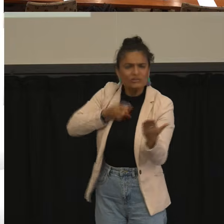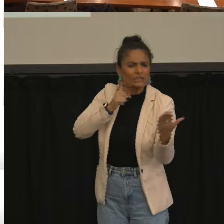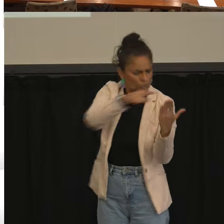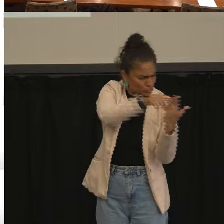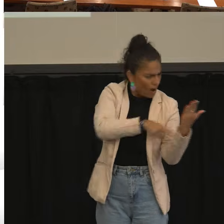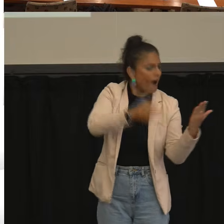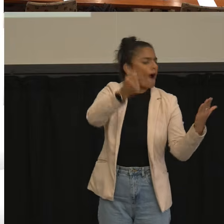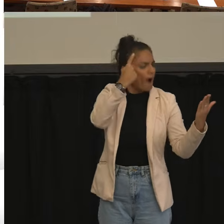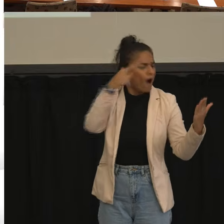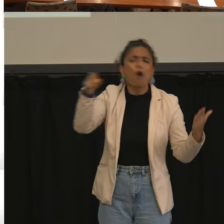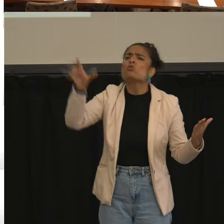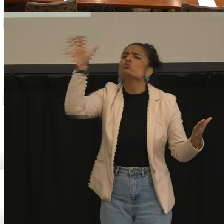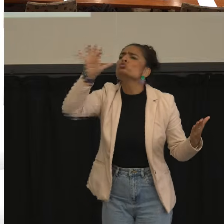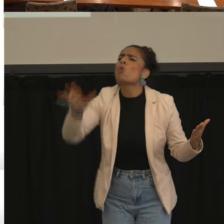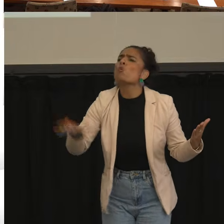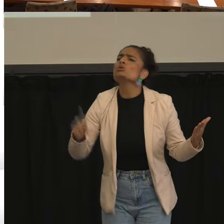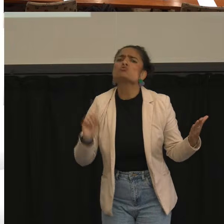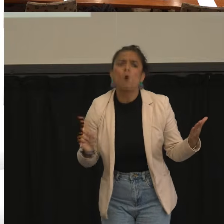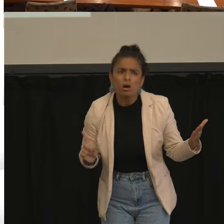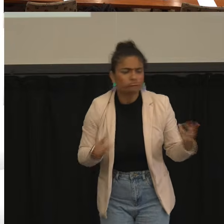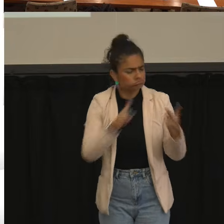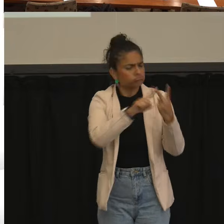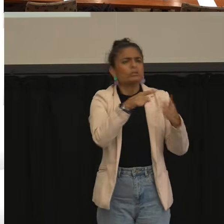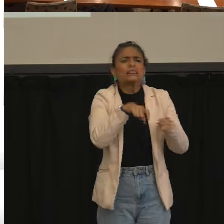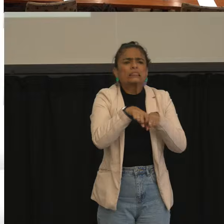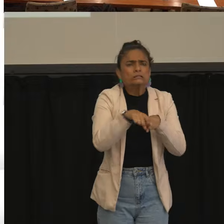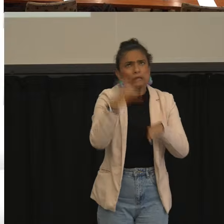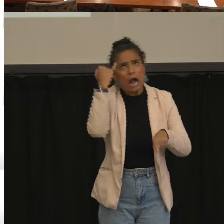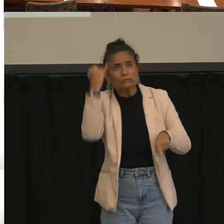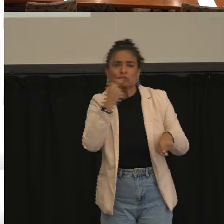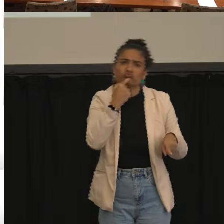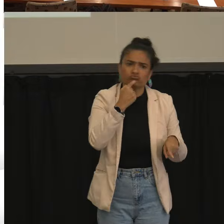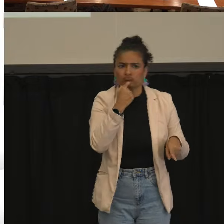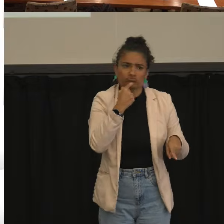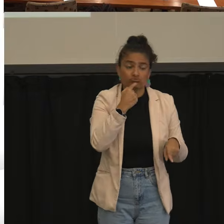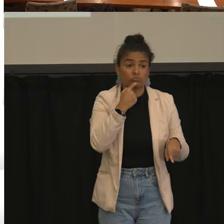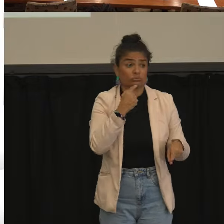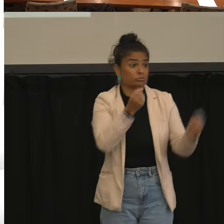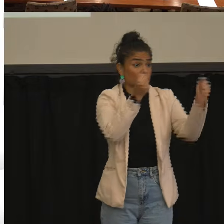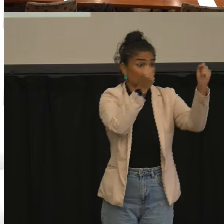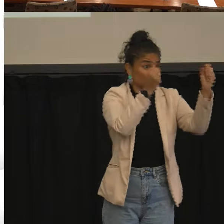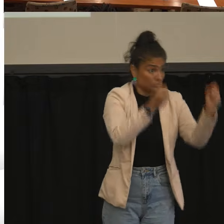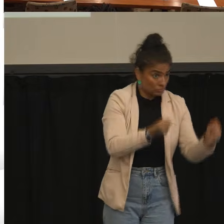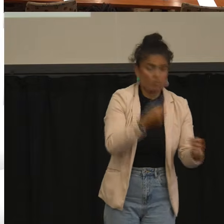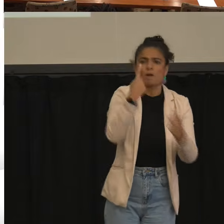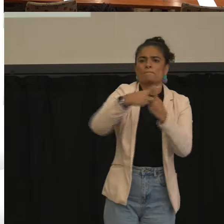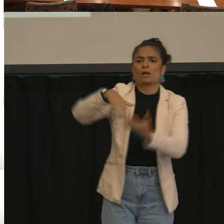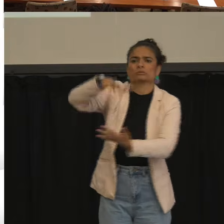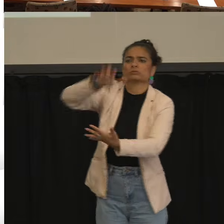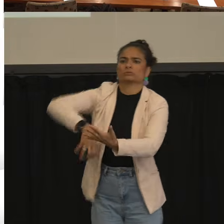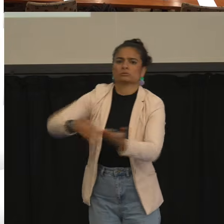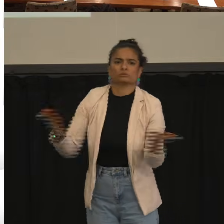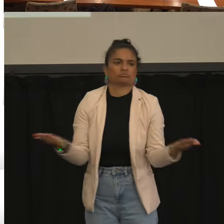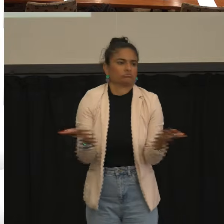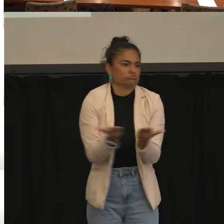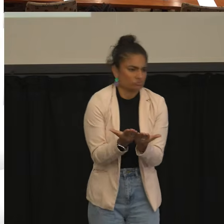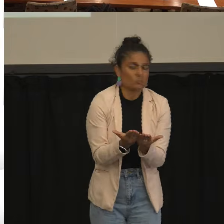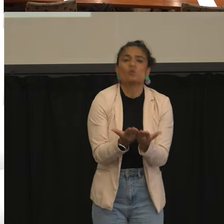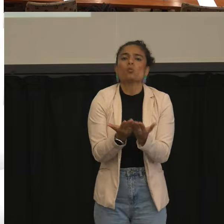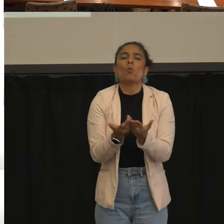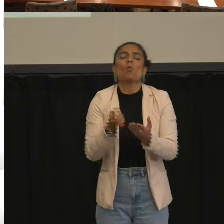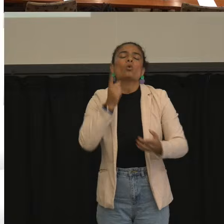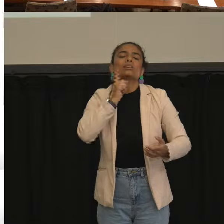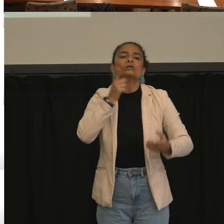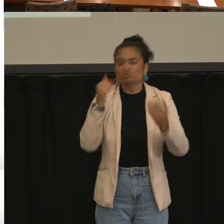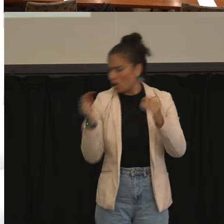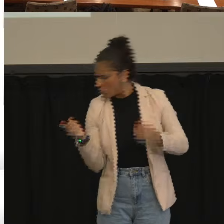the teacher guides gives the teachers a basic understanding of what stories they could, what they could use for with the stories, and also